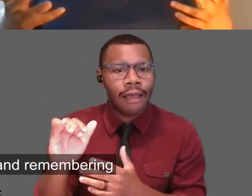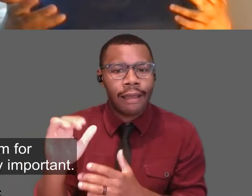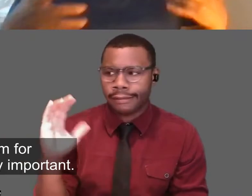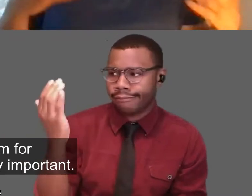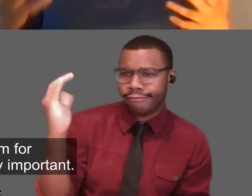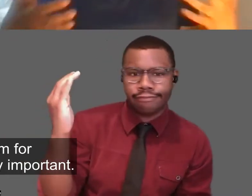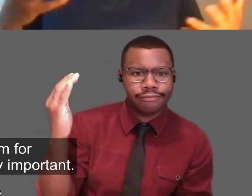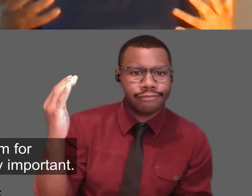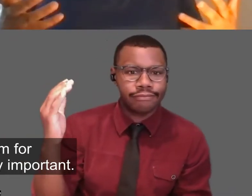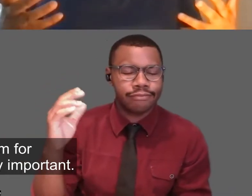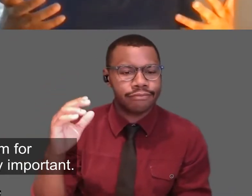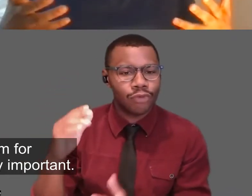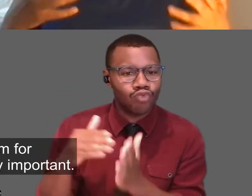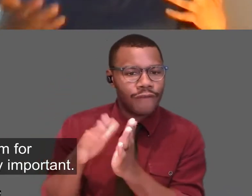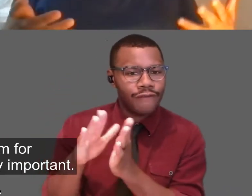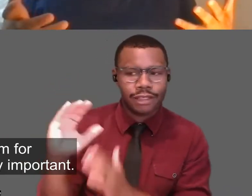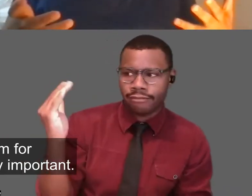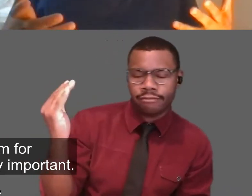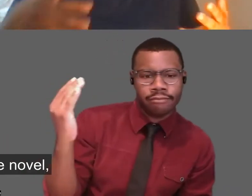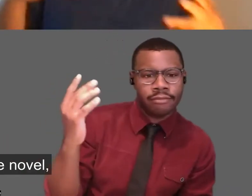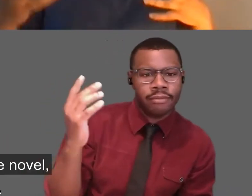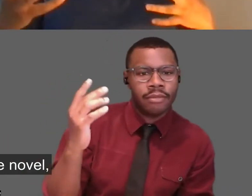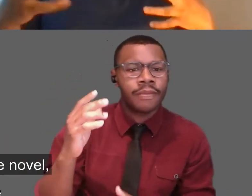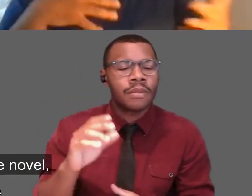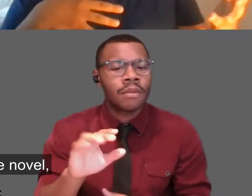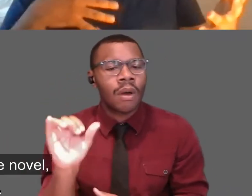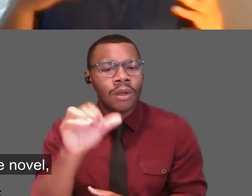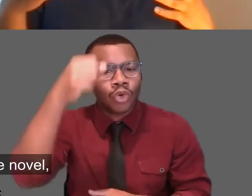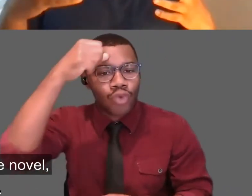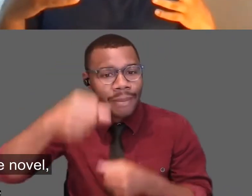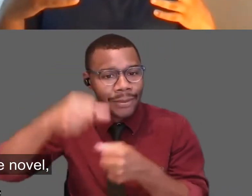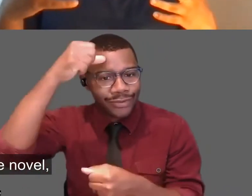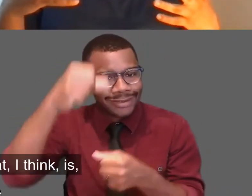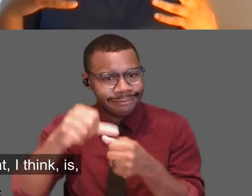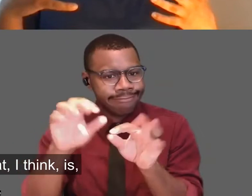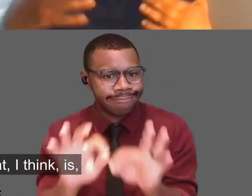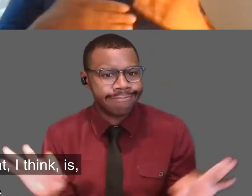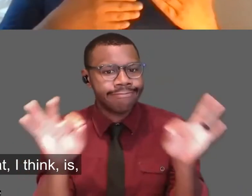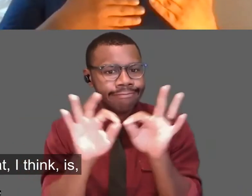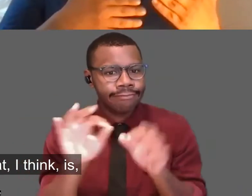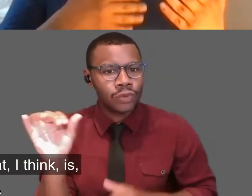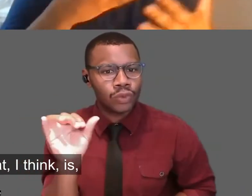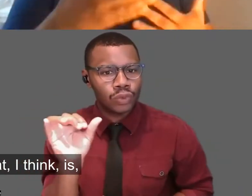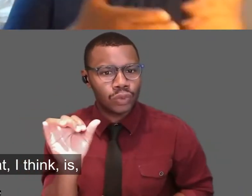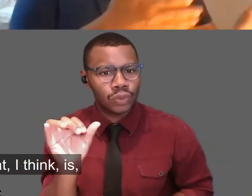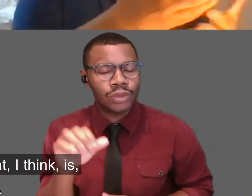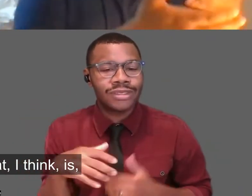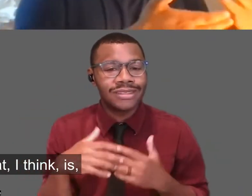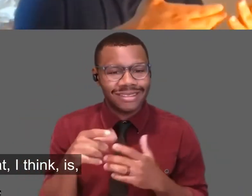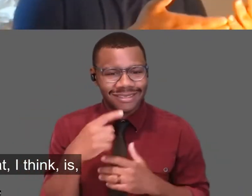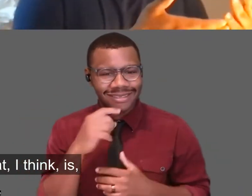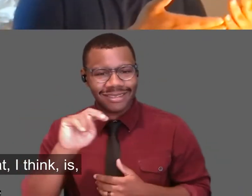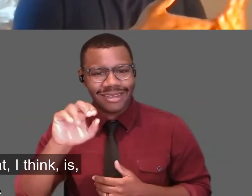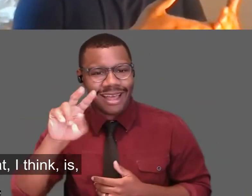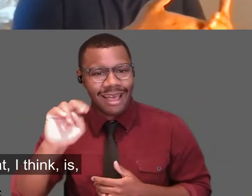remembering, or making room for remembrance is very important. So in the novel, that is part of how